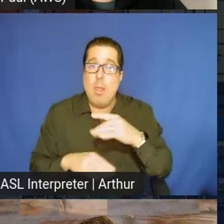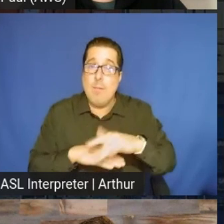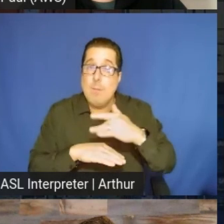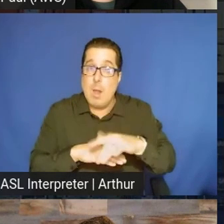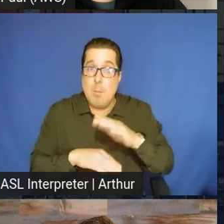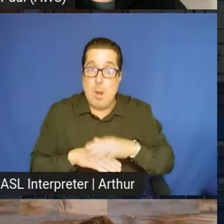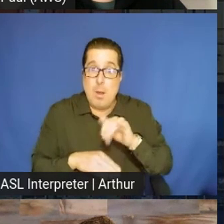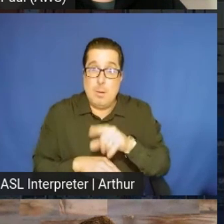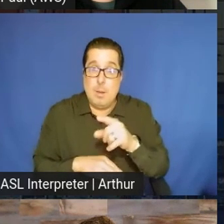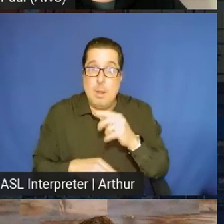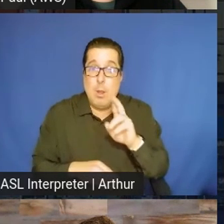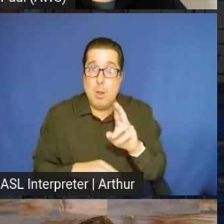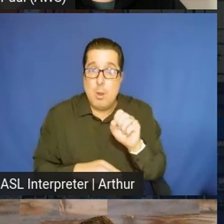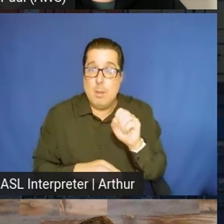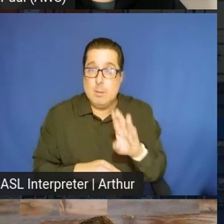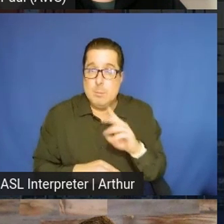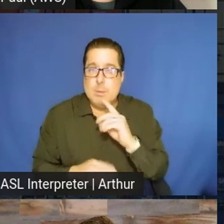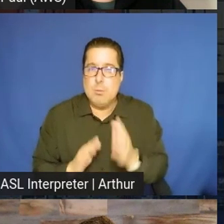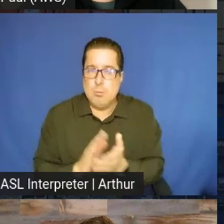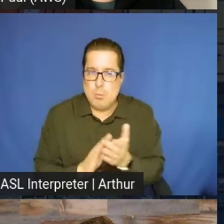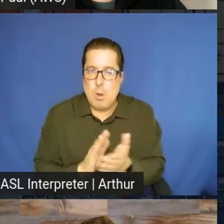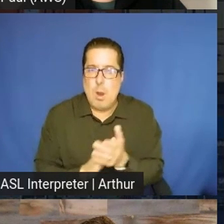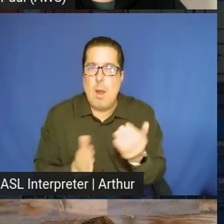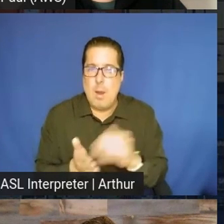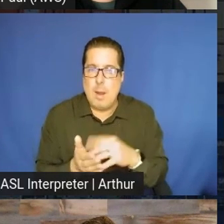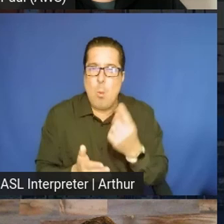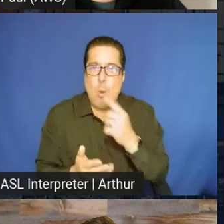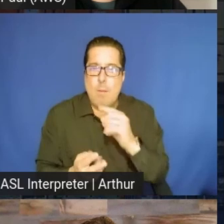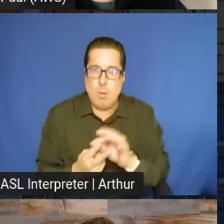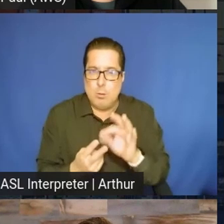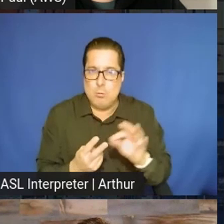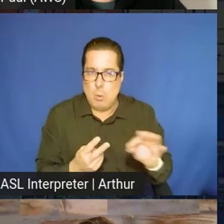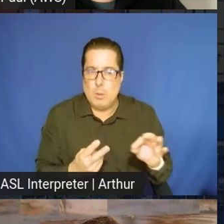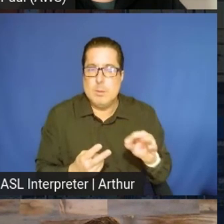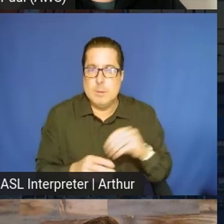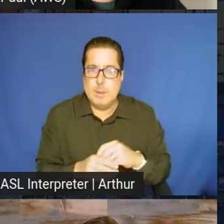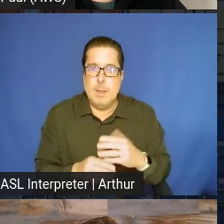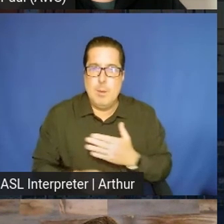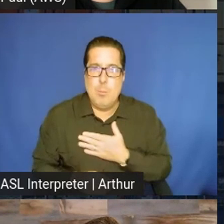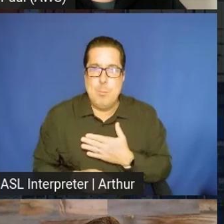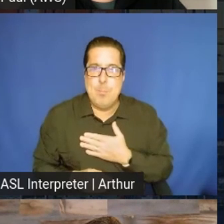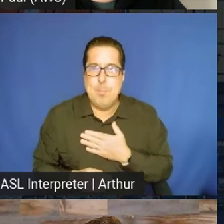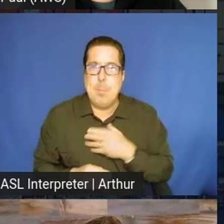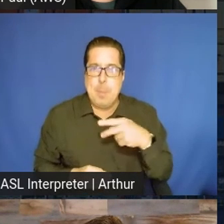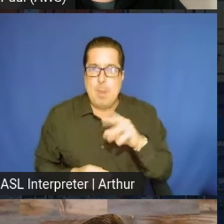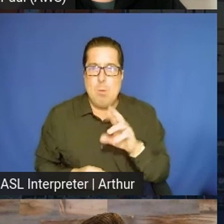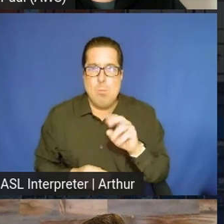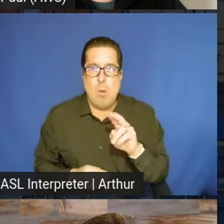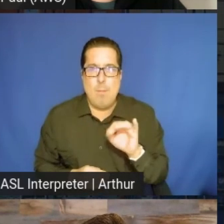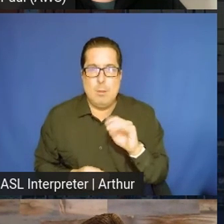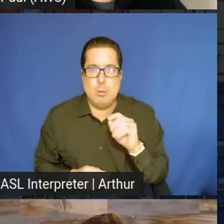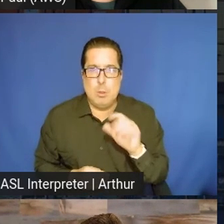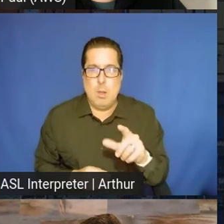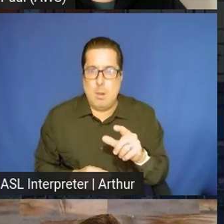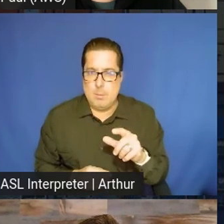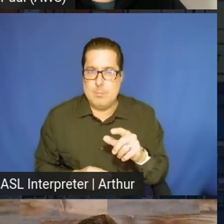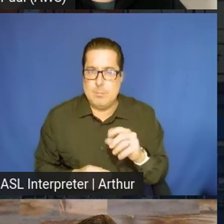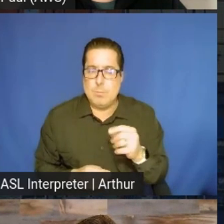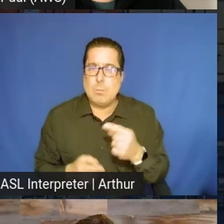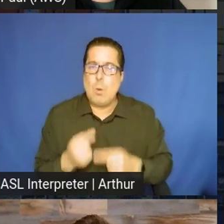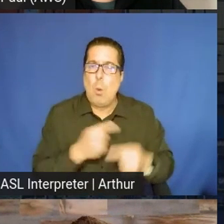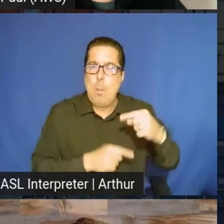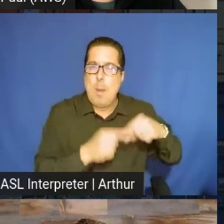US East 1, again, which was one of the choices in my provisioner. So let's go back, and